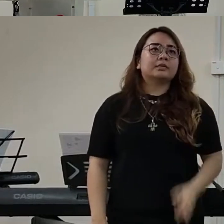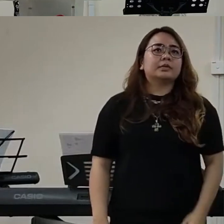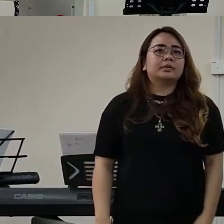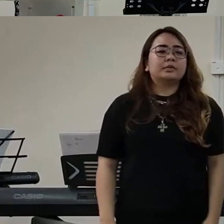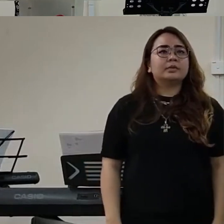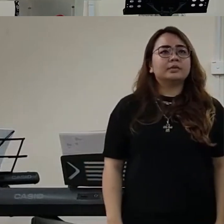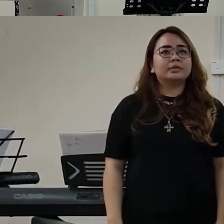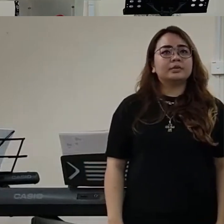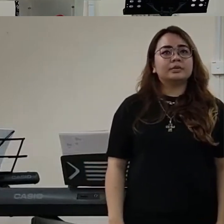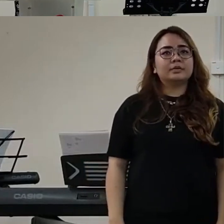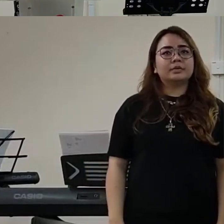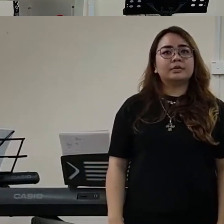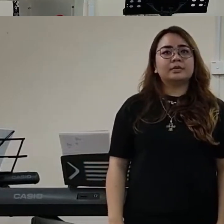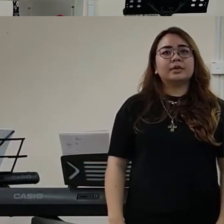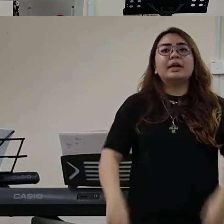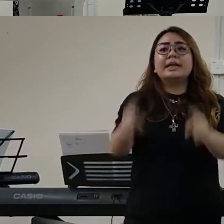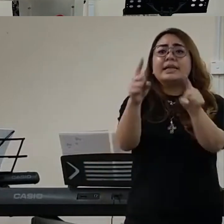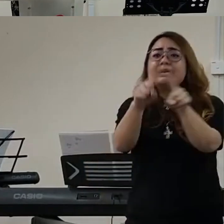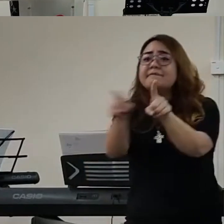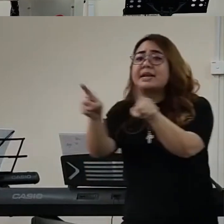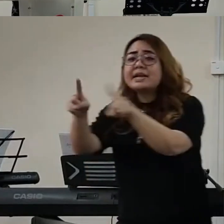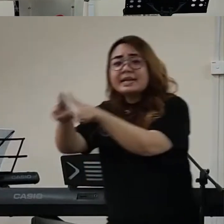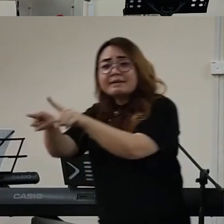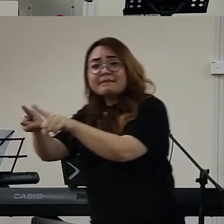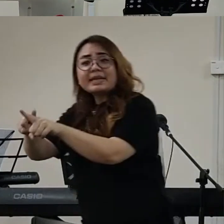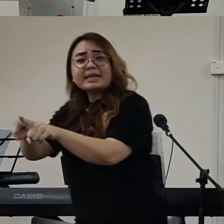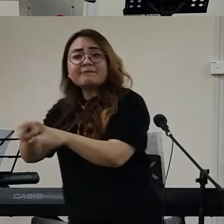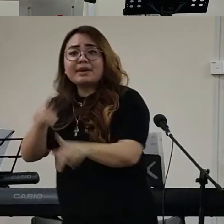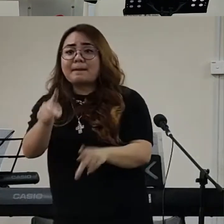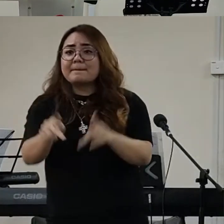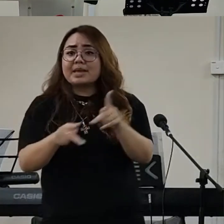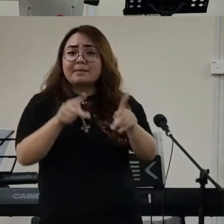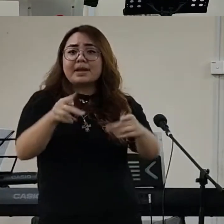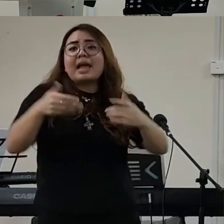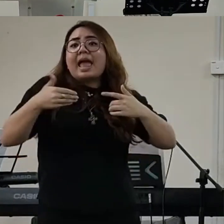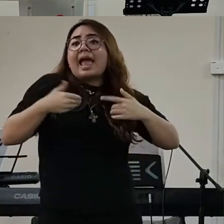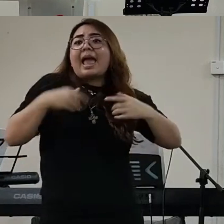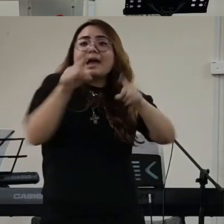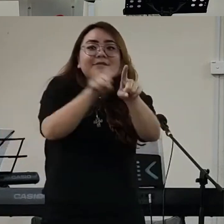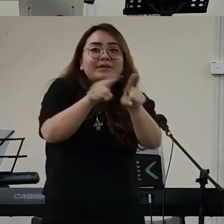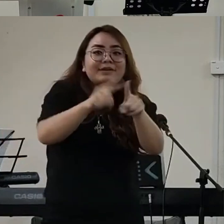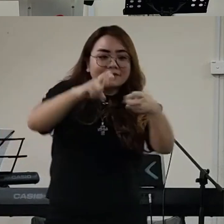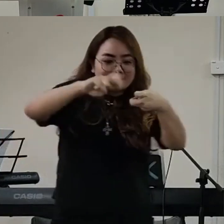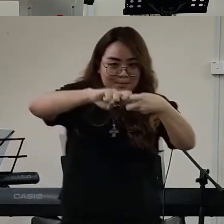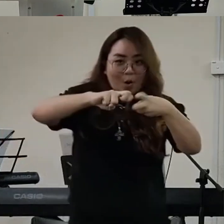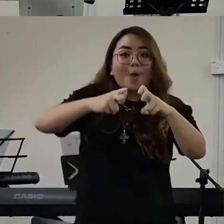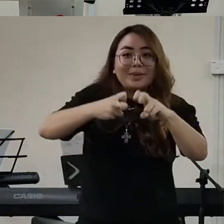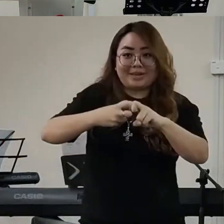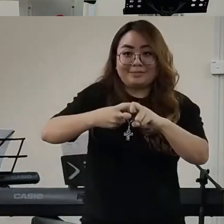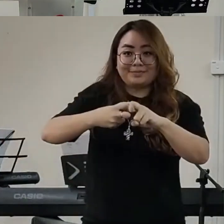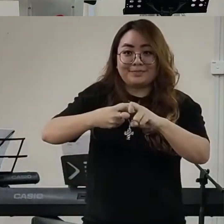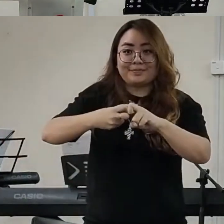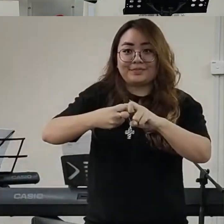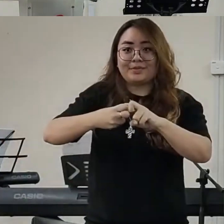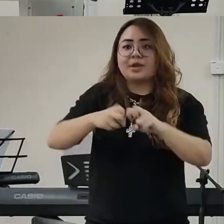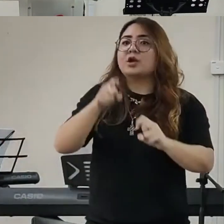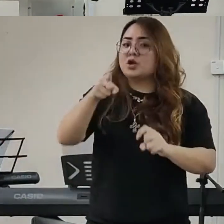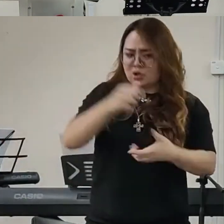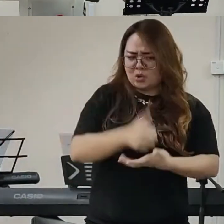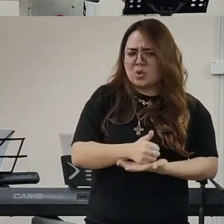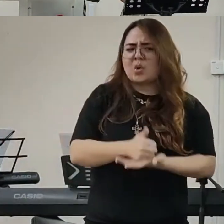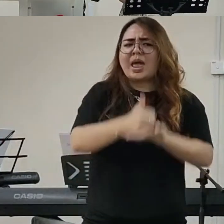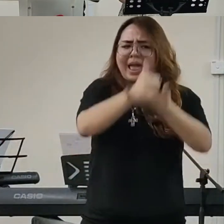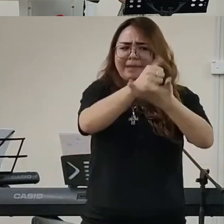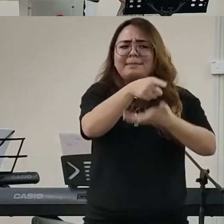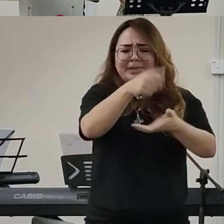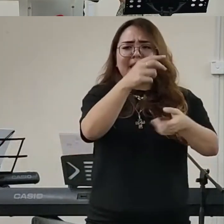person is a senior. Old. So you got to say, oh, everybody have to be the same. This person is